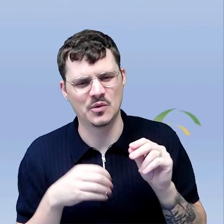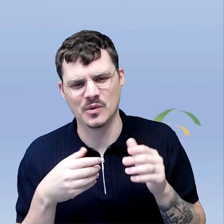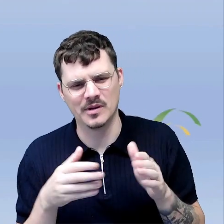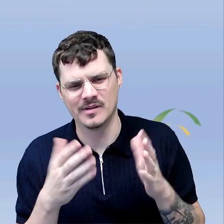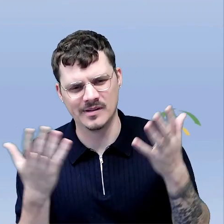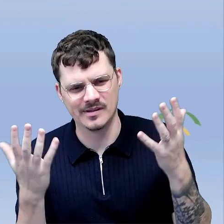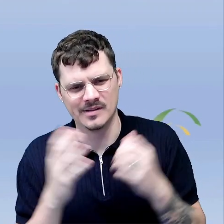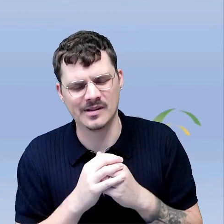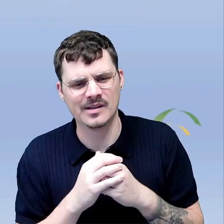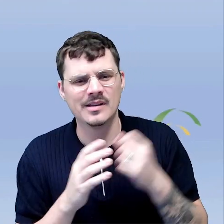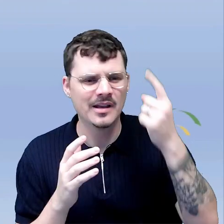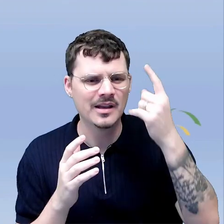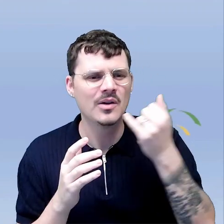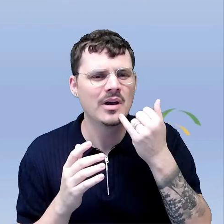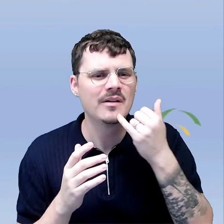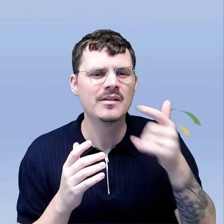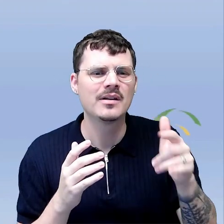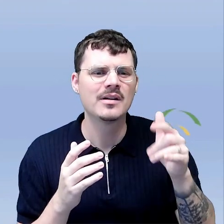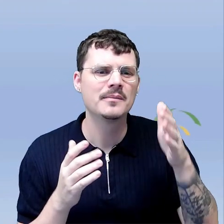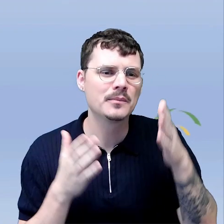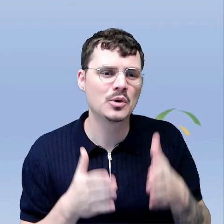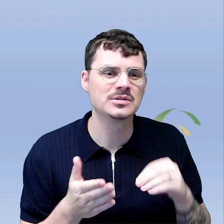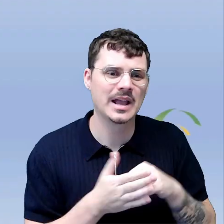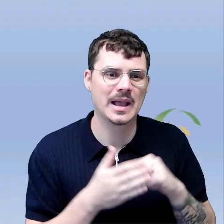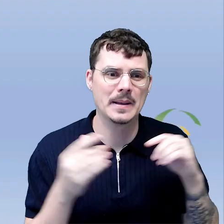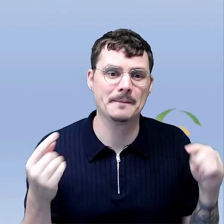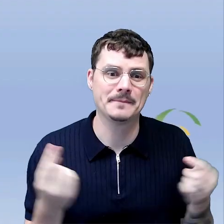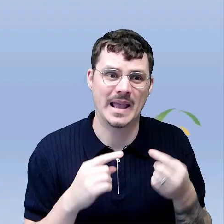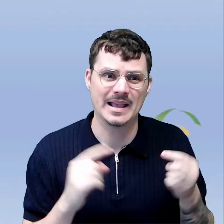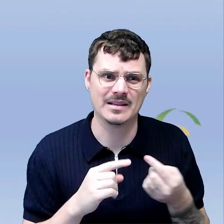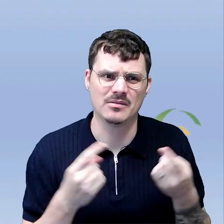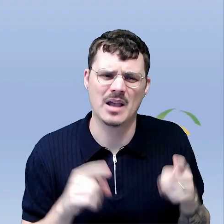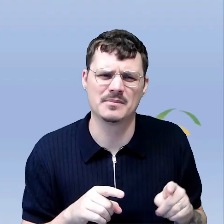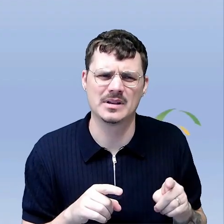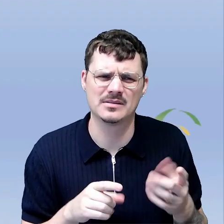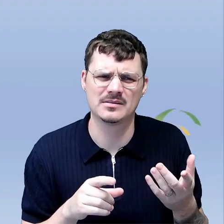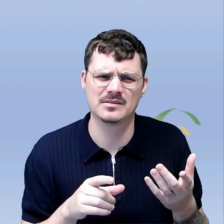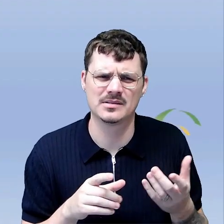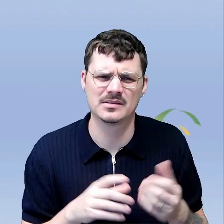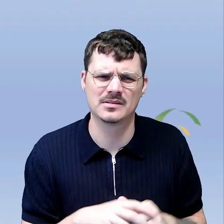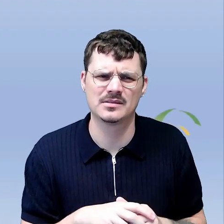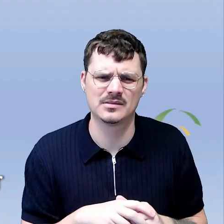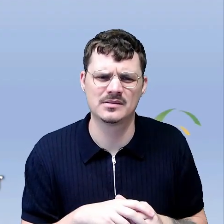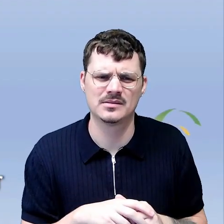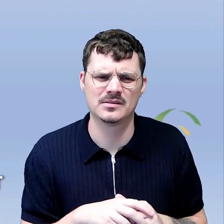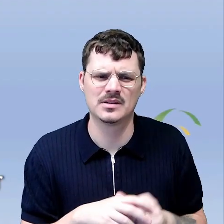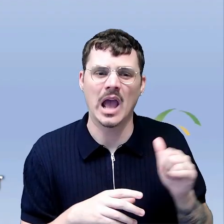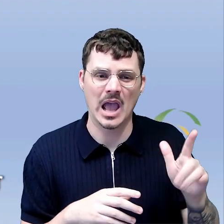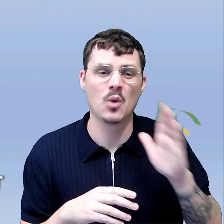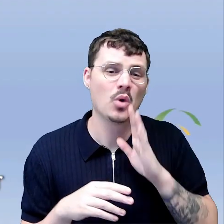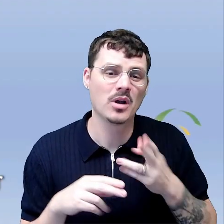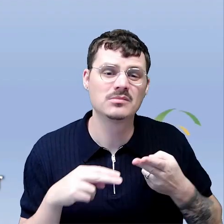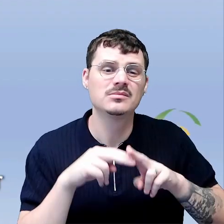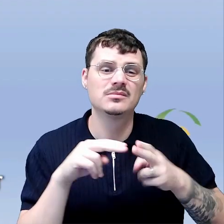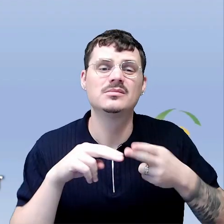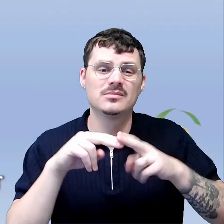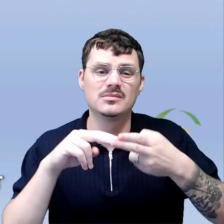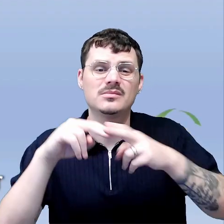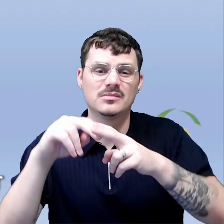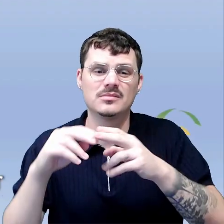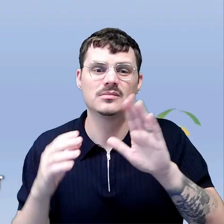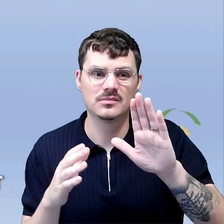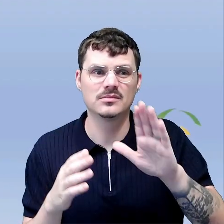What happens if a person's in pain? Right? it accelerates the onset